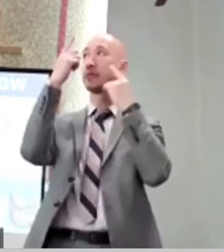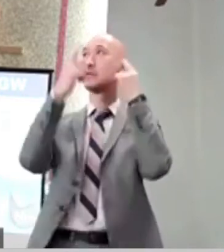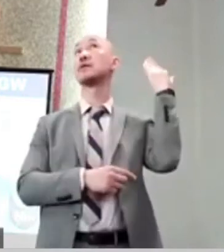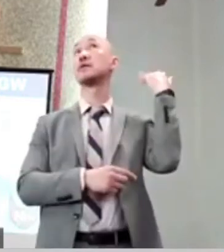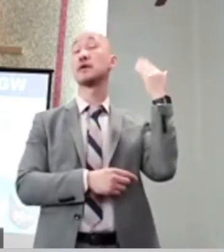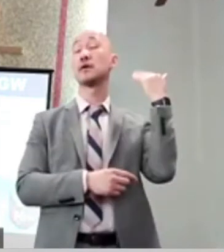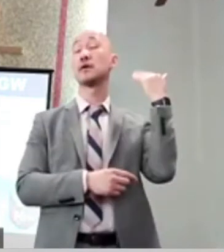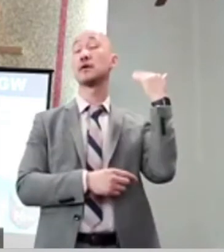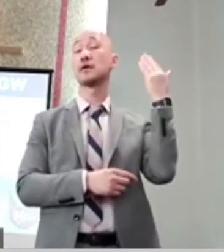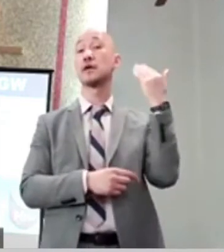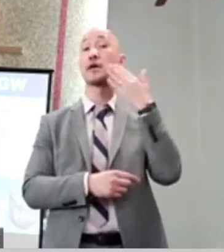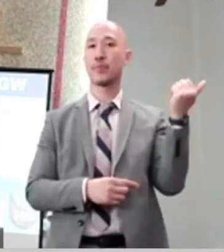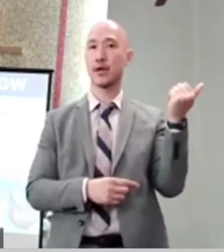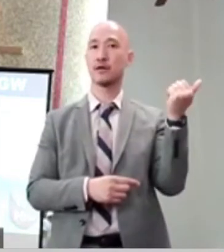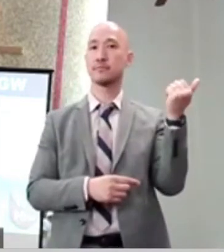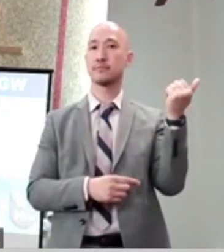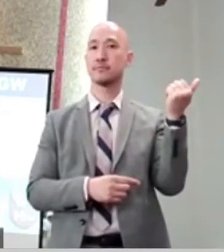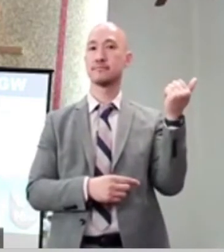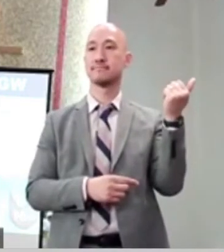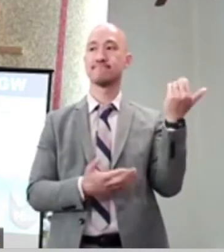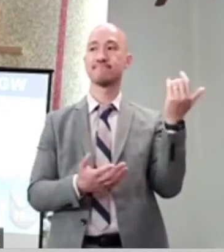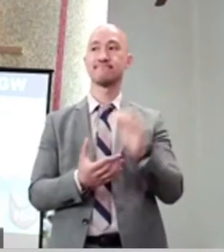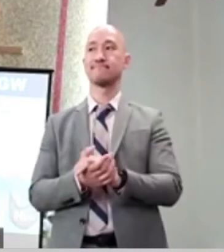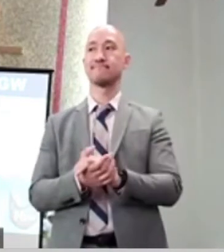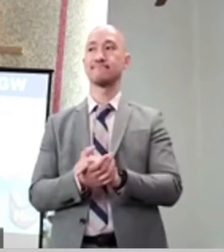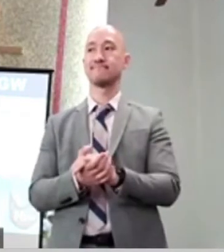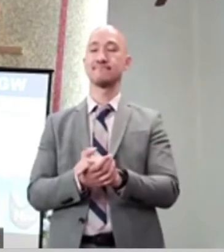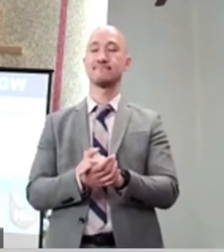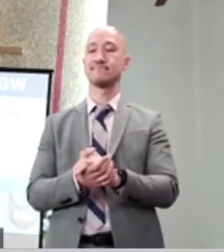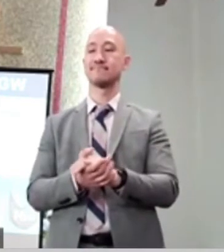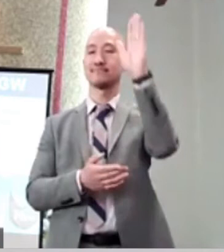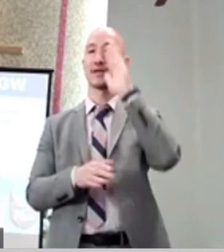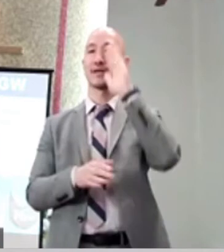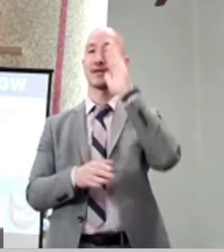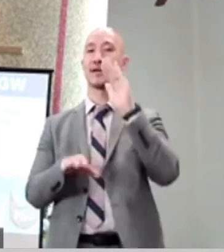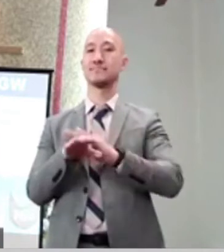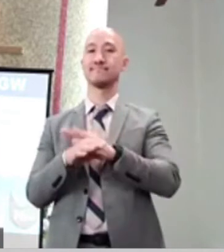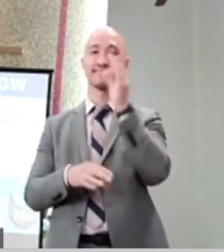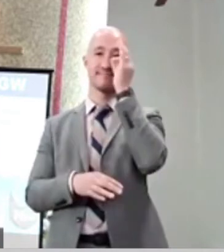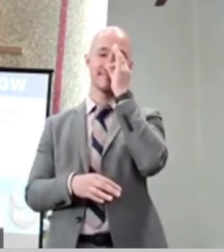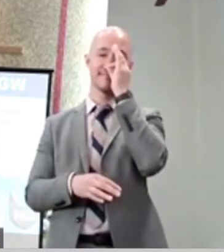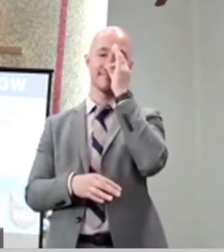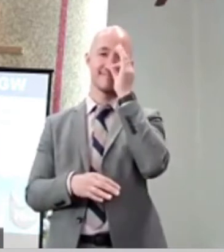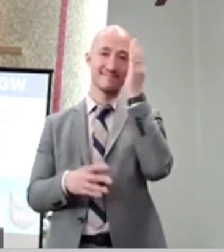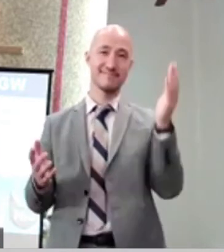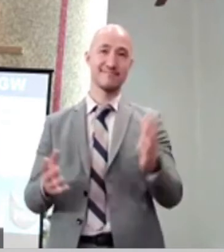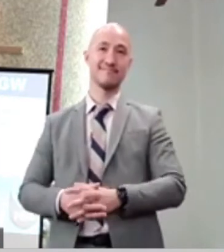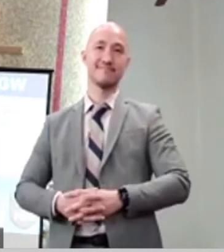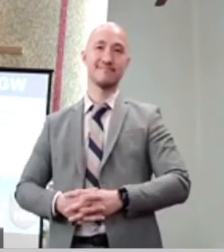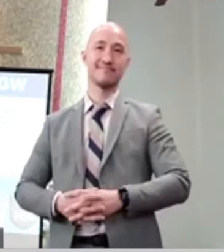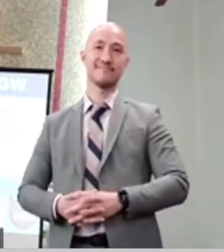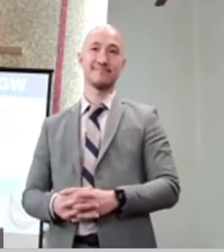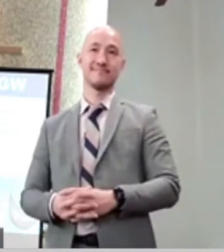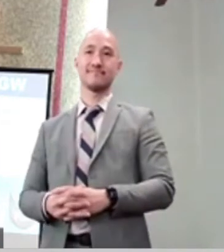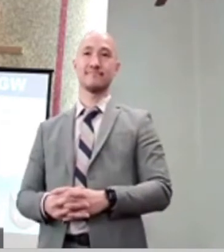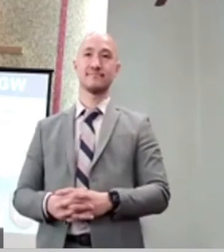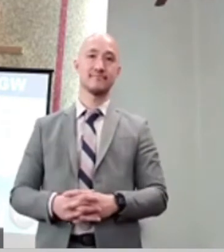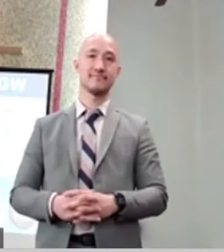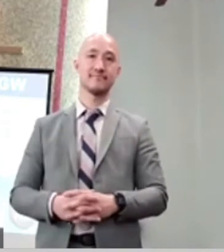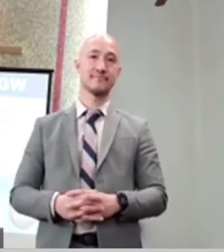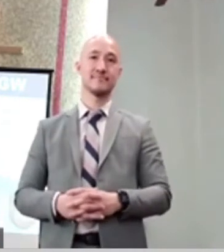It's our nostalgia that kicks in and messes with our brain. That's not the Holy Spirit, by the way. But we